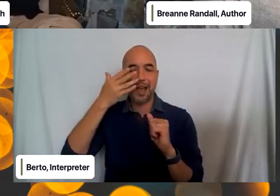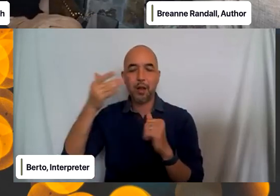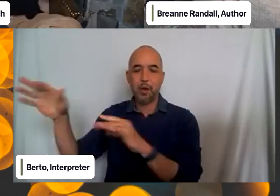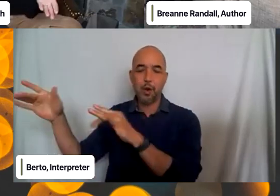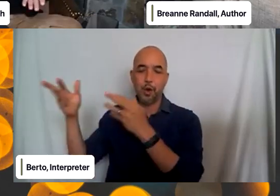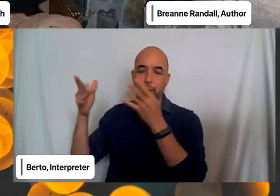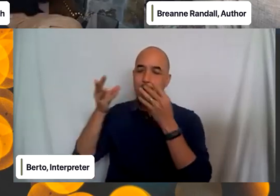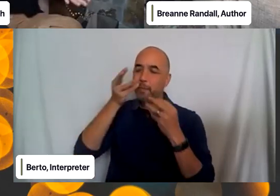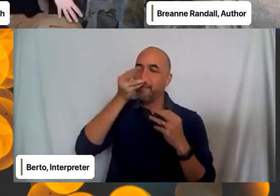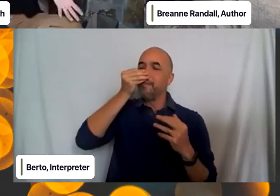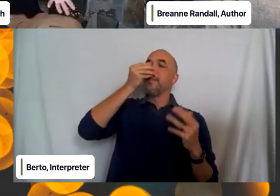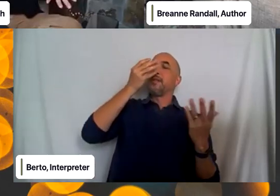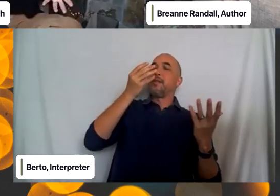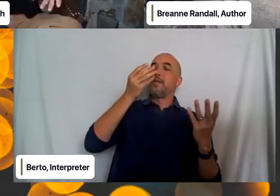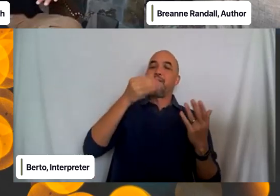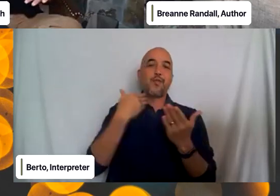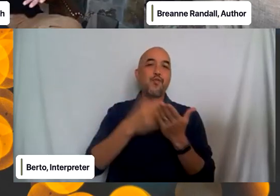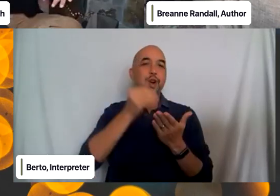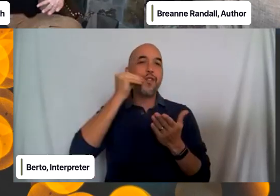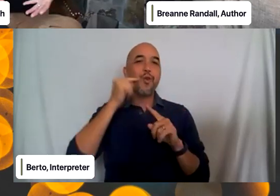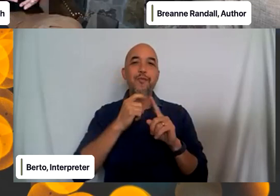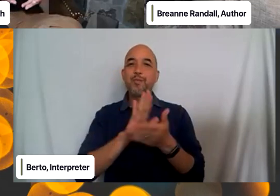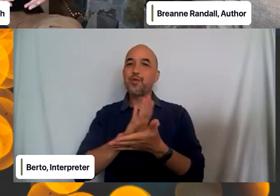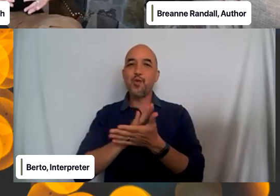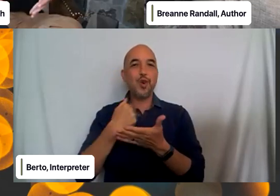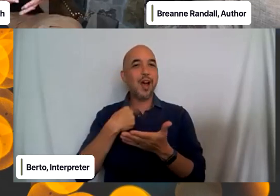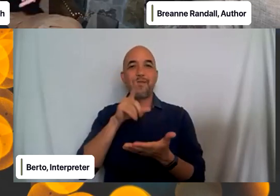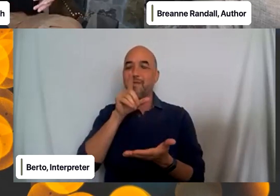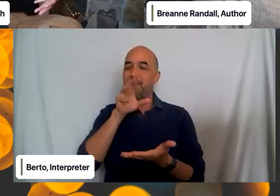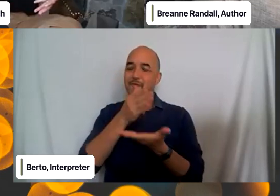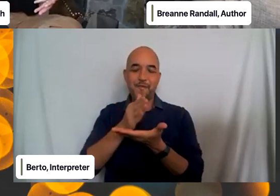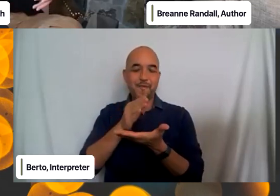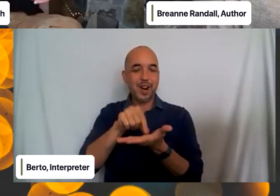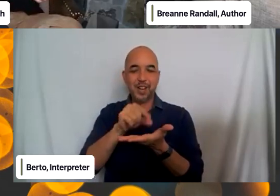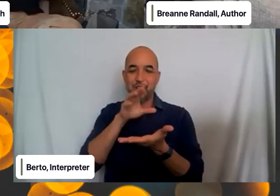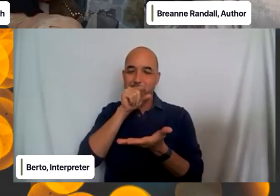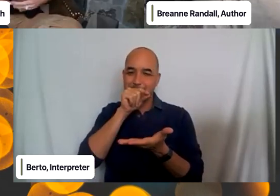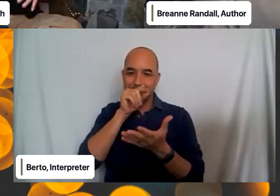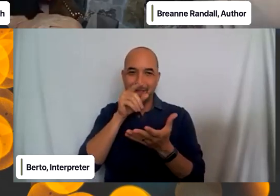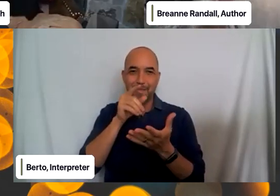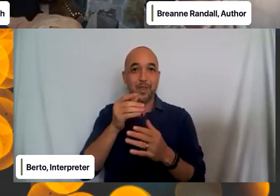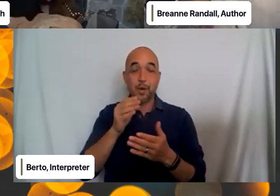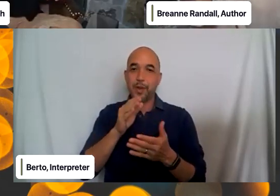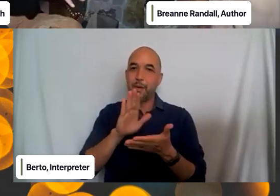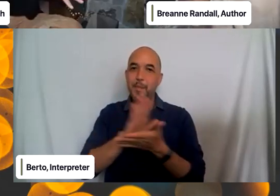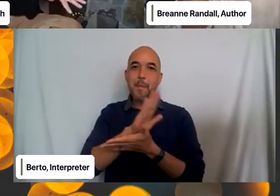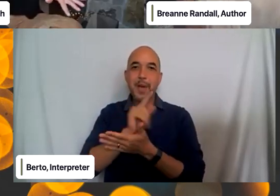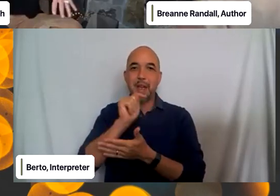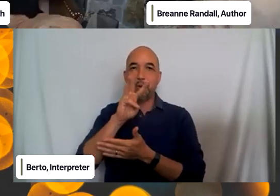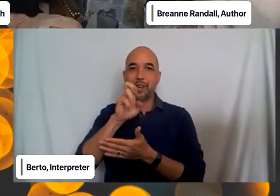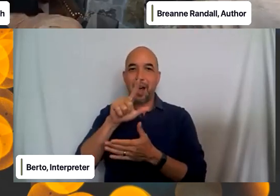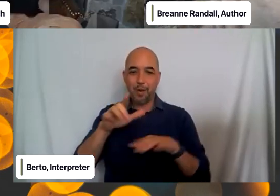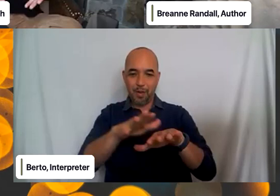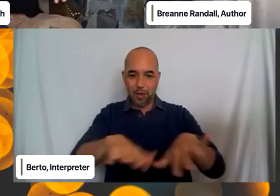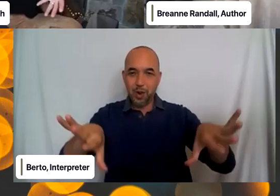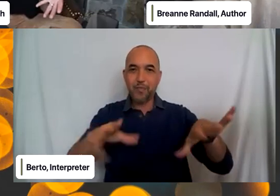coming home from school, and there'd be a plate of fried chicken, and it would be on top of, like, you know, paper towels, because that's like more of a California thing to do